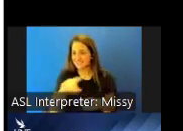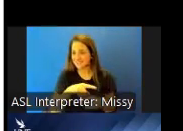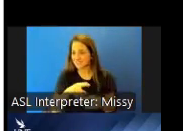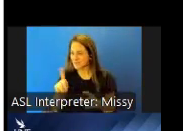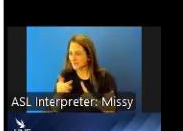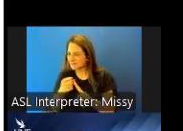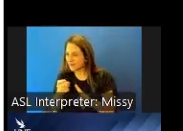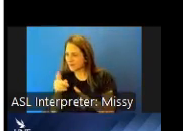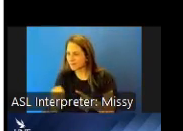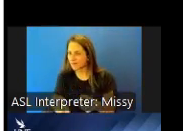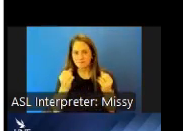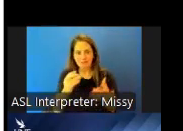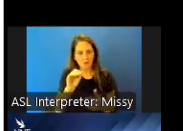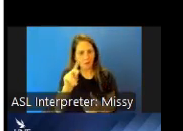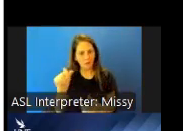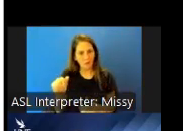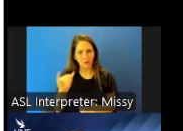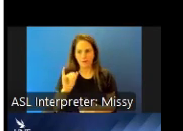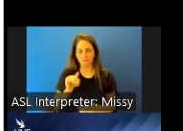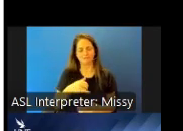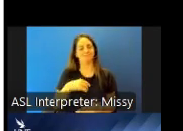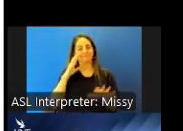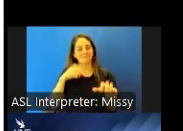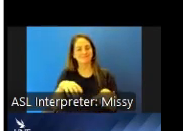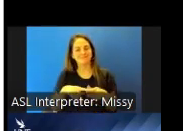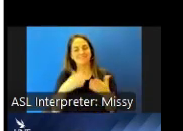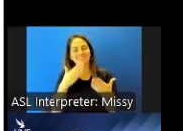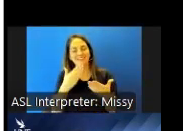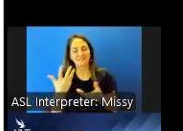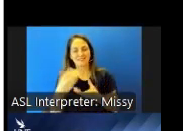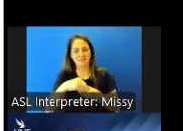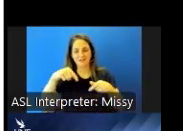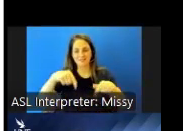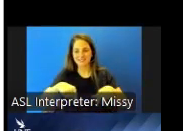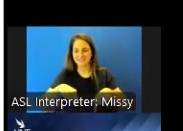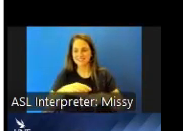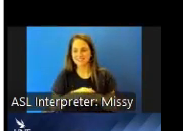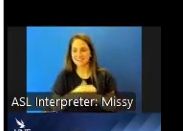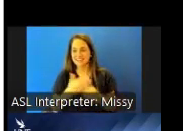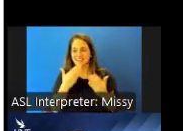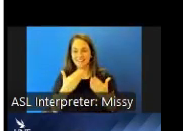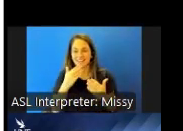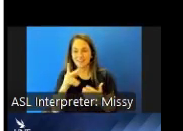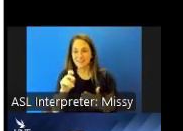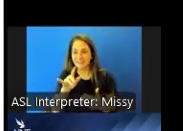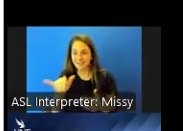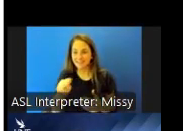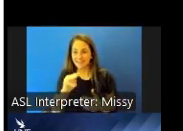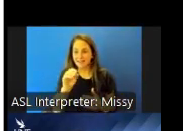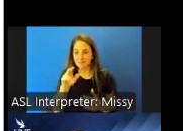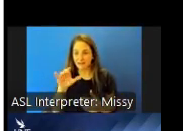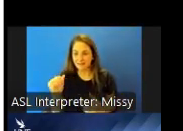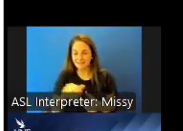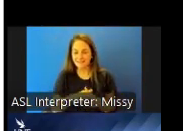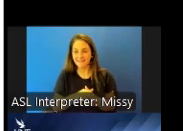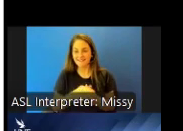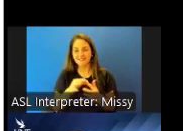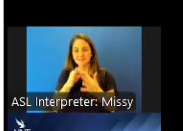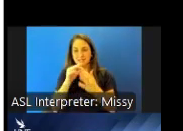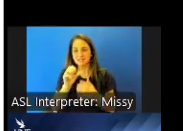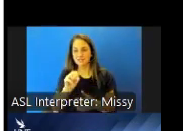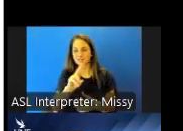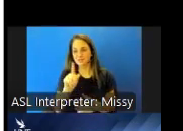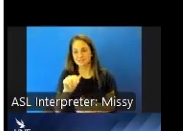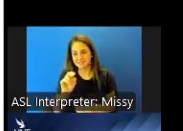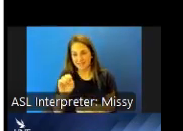Lots of friends in Oklahoma, who knew? But thank you again for being part of this. And thank you, Kelly and Monica, and especially